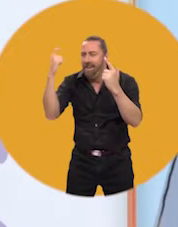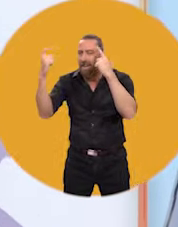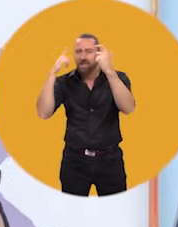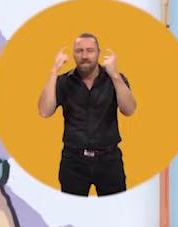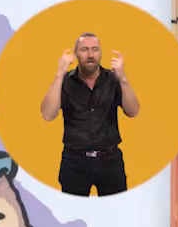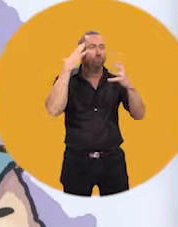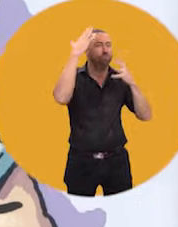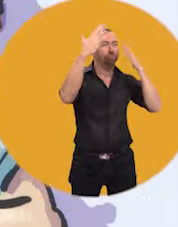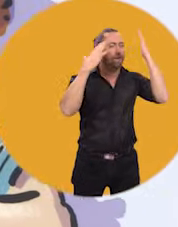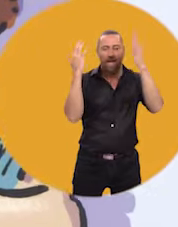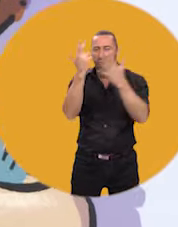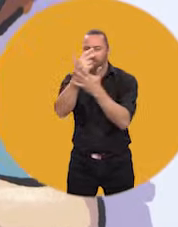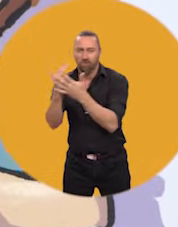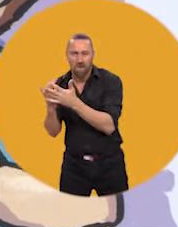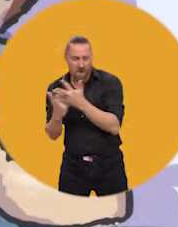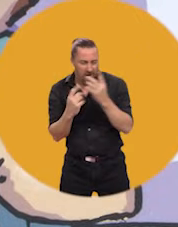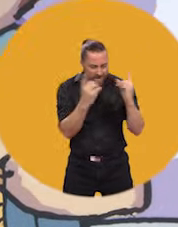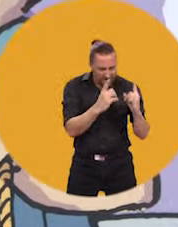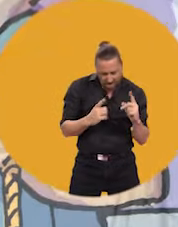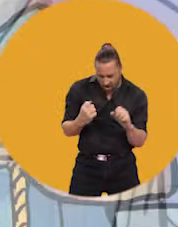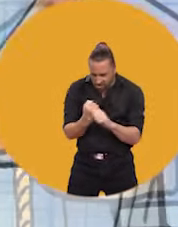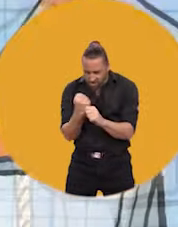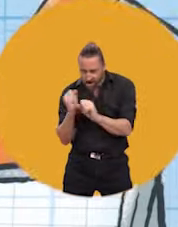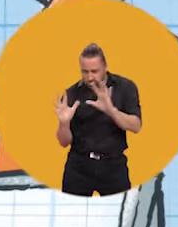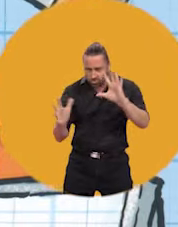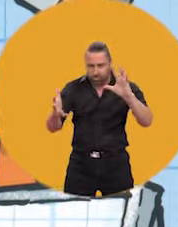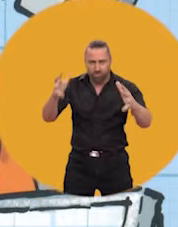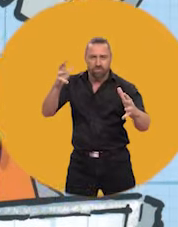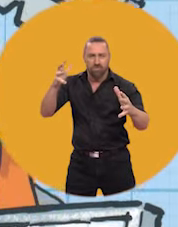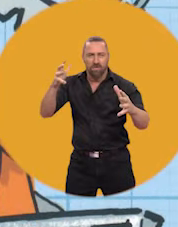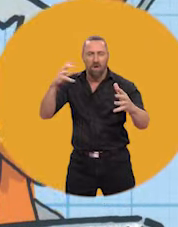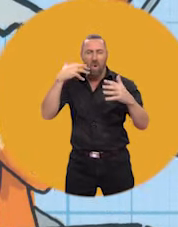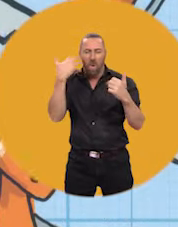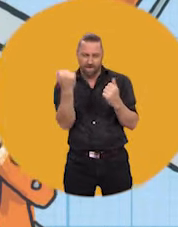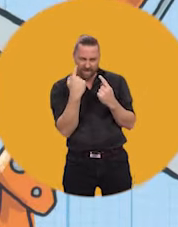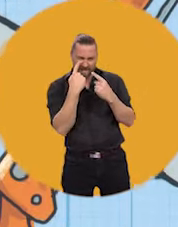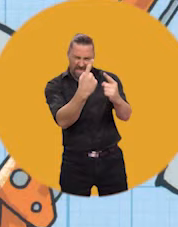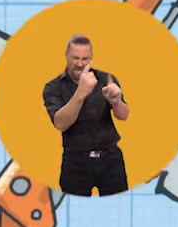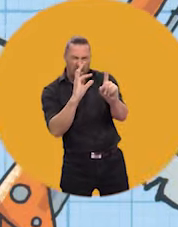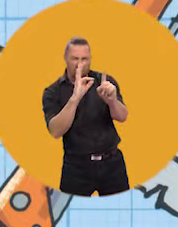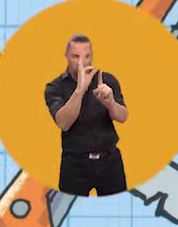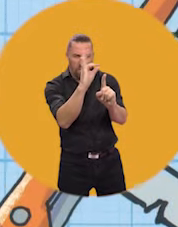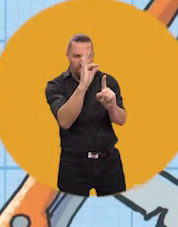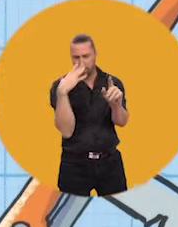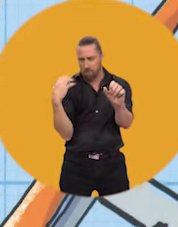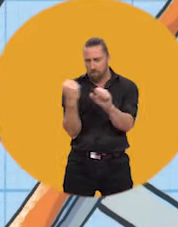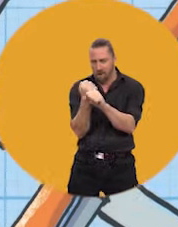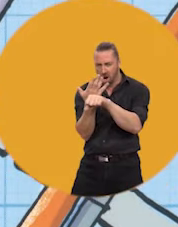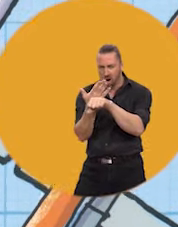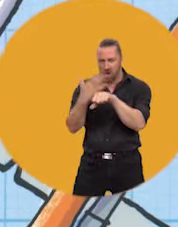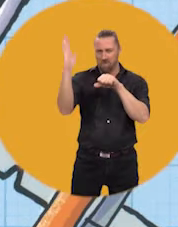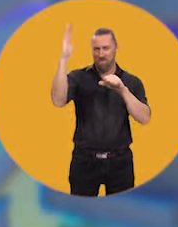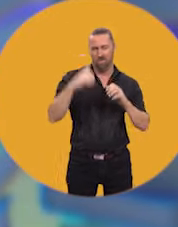You dream and you draw, you design and create, and you always have things to improve or to